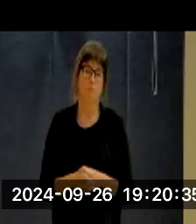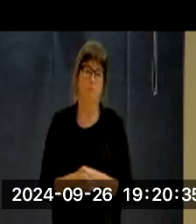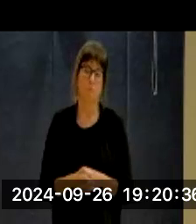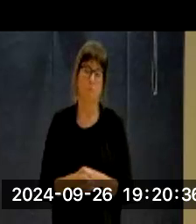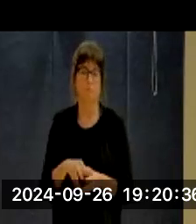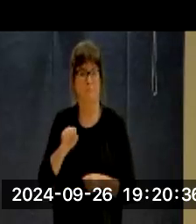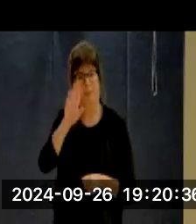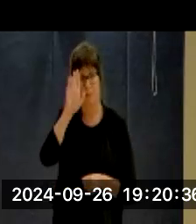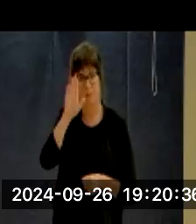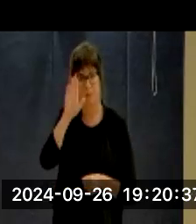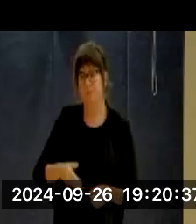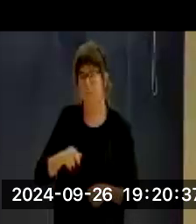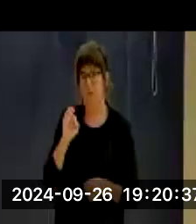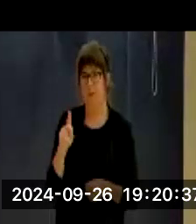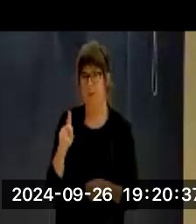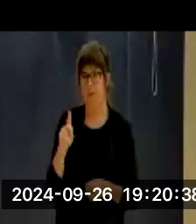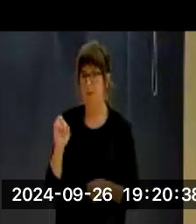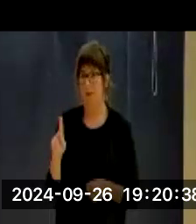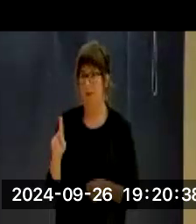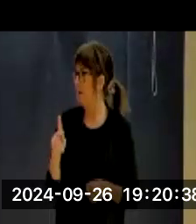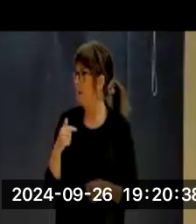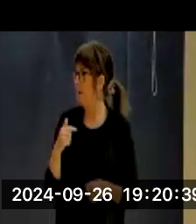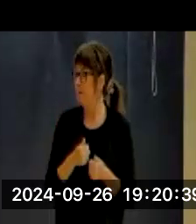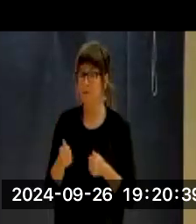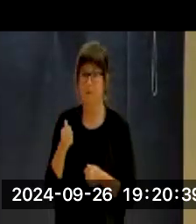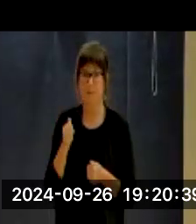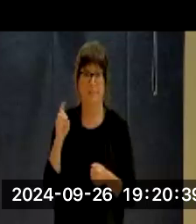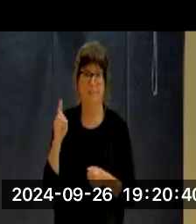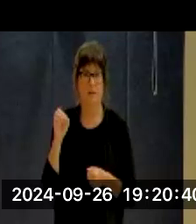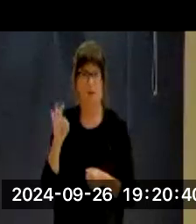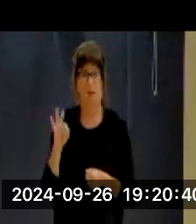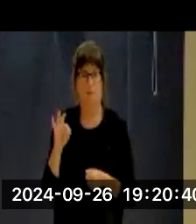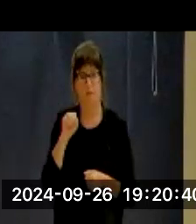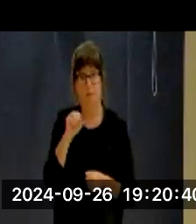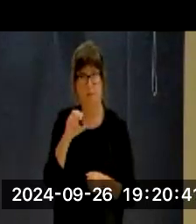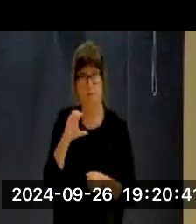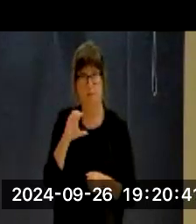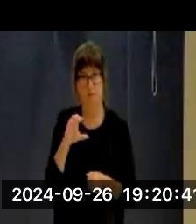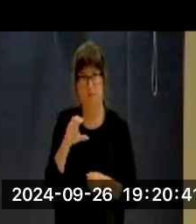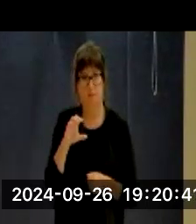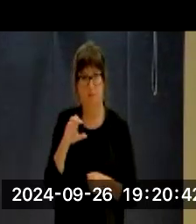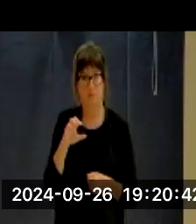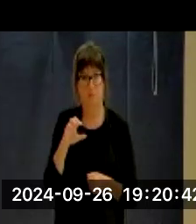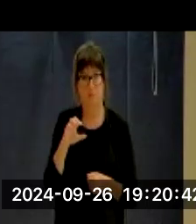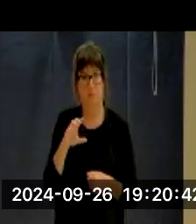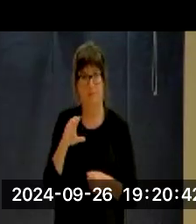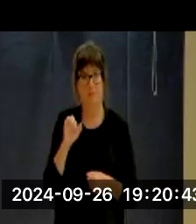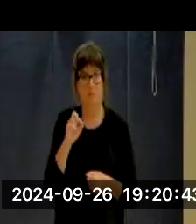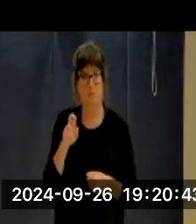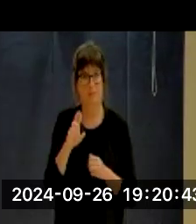Yes, my name is Rick Black. I'm this executive director of CEAR, the Center for Estate Administration